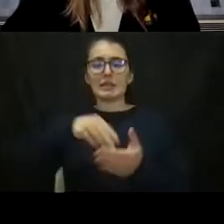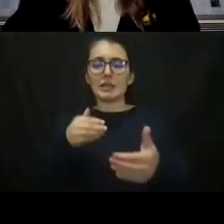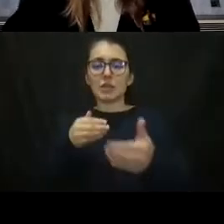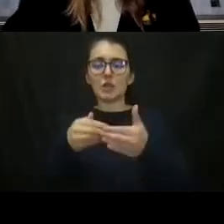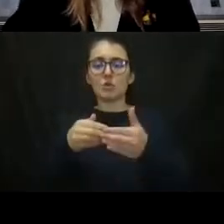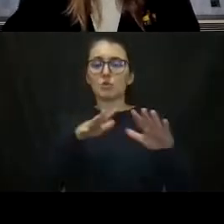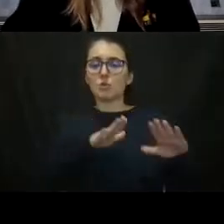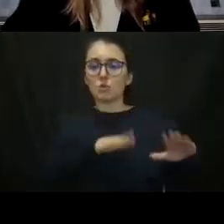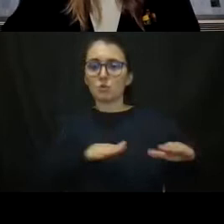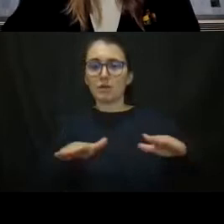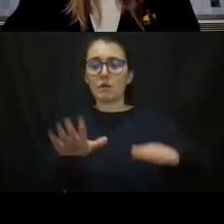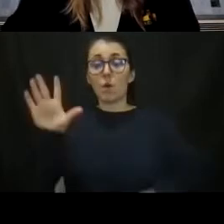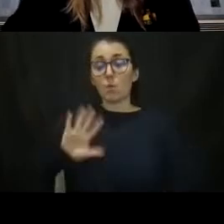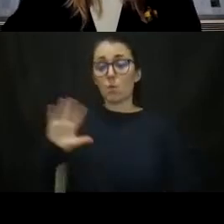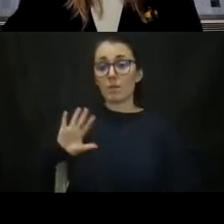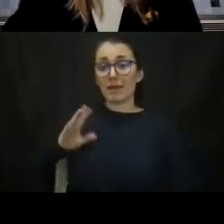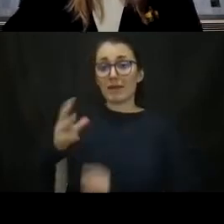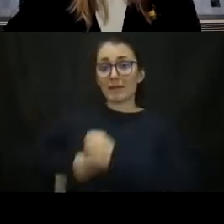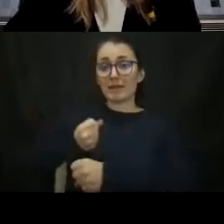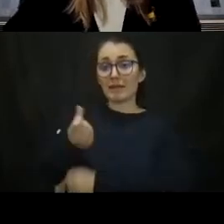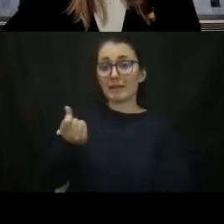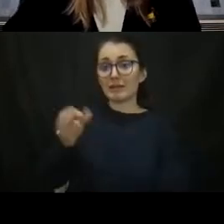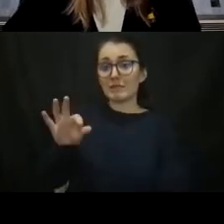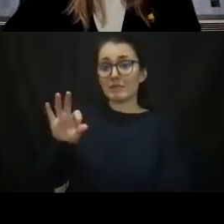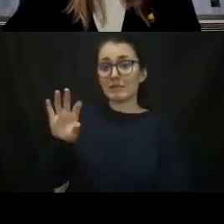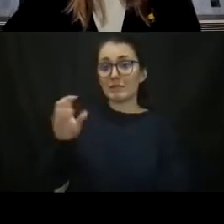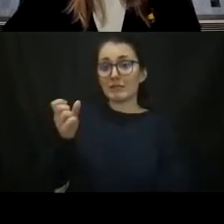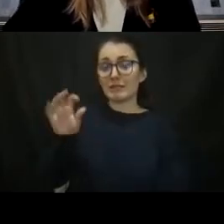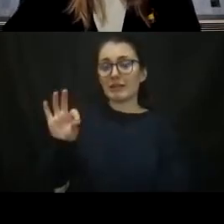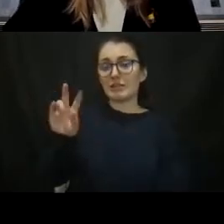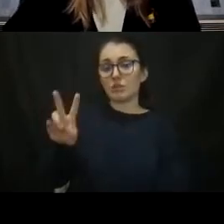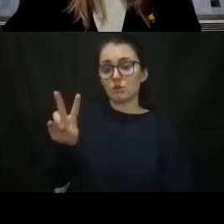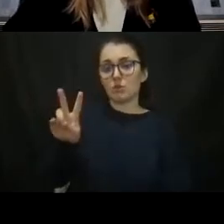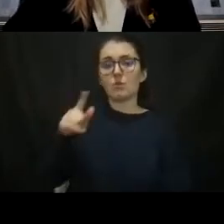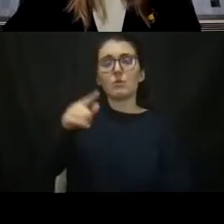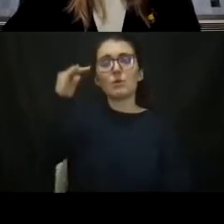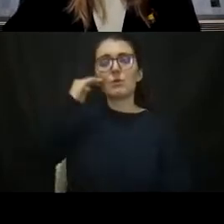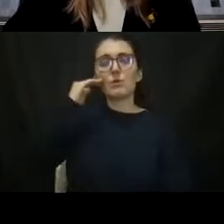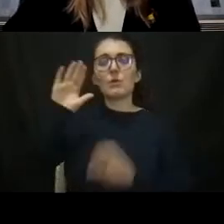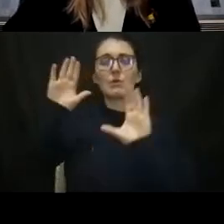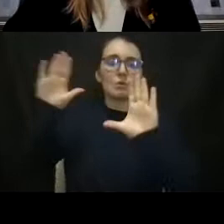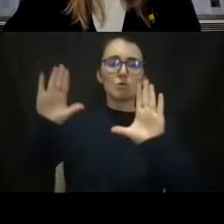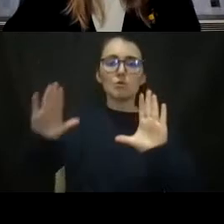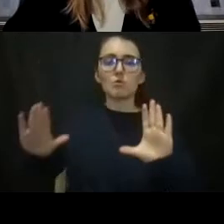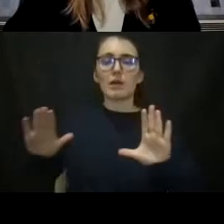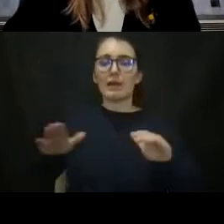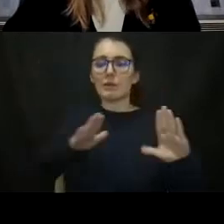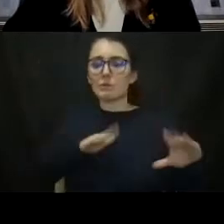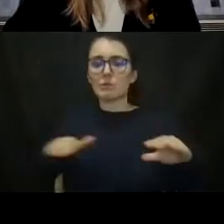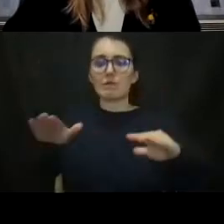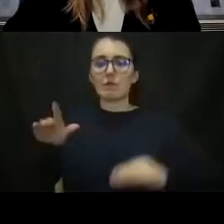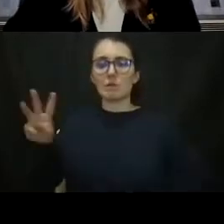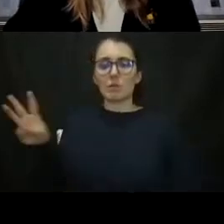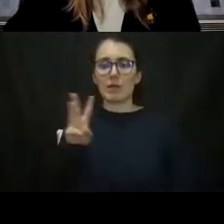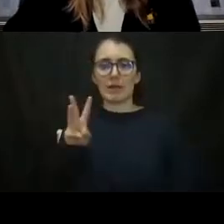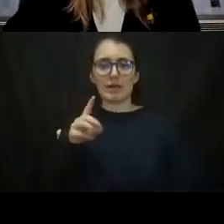way back in 1792 was known as the Great River of the West. And he's pictured here